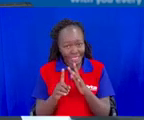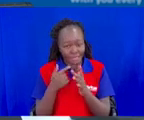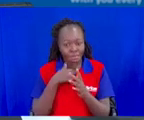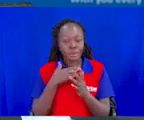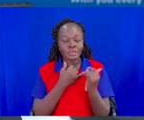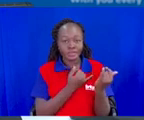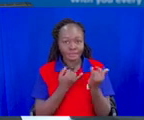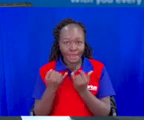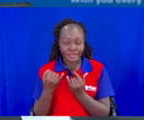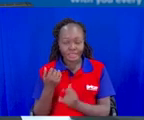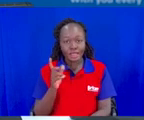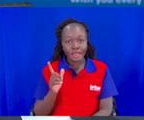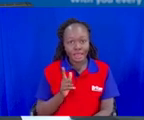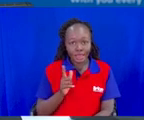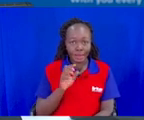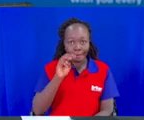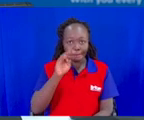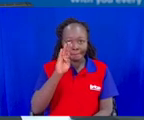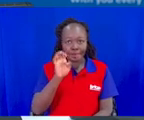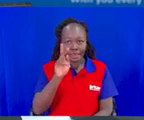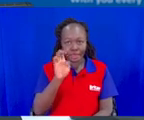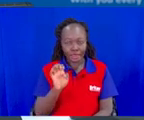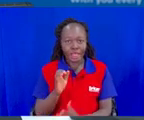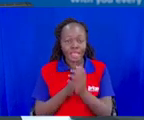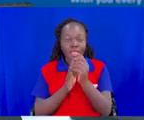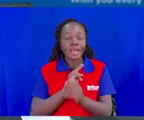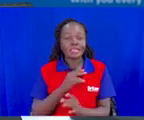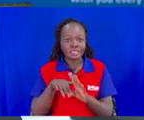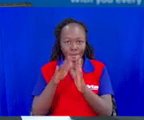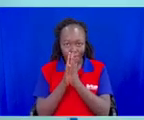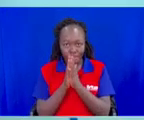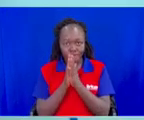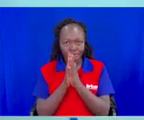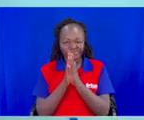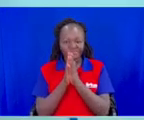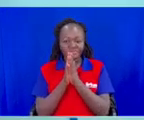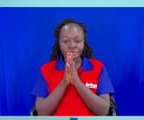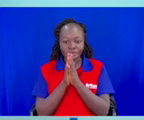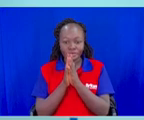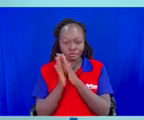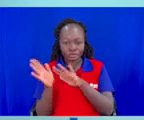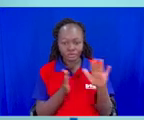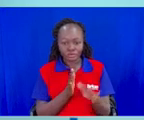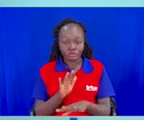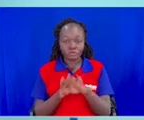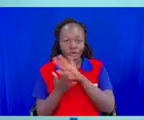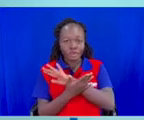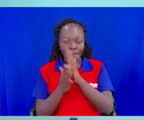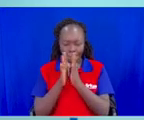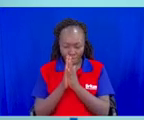invite Ms. Beke Diba to lead us in a word of prayer. Good morning, unit holders. Let us